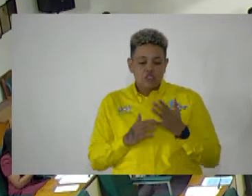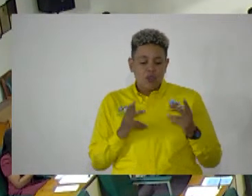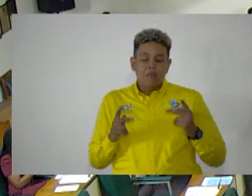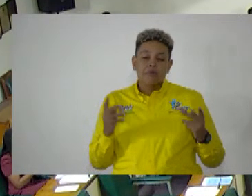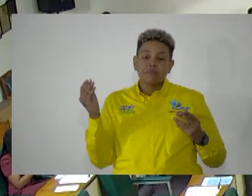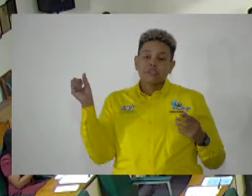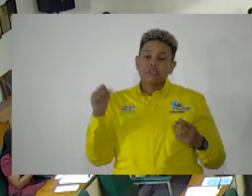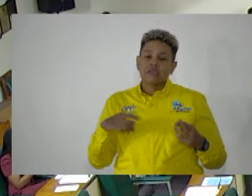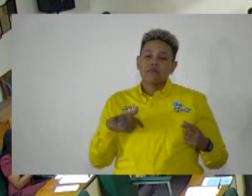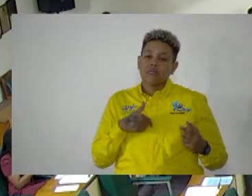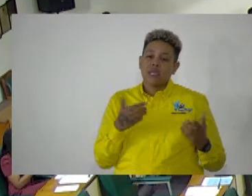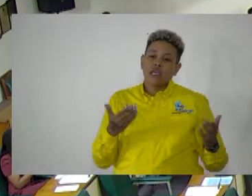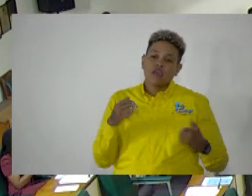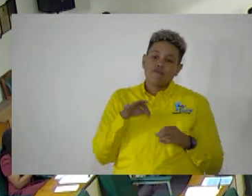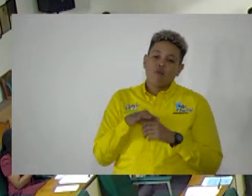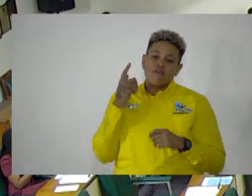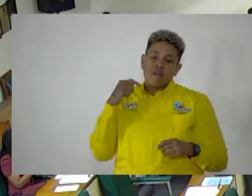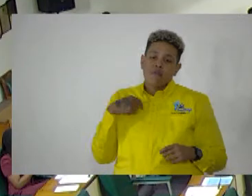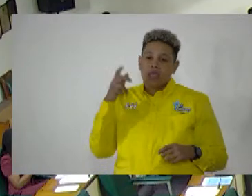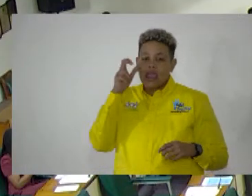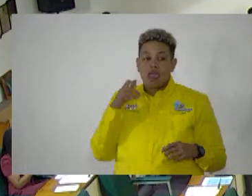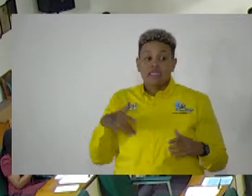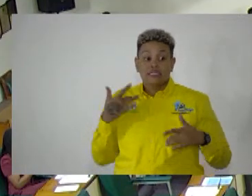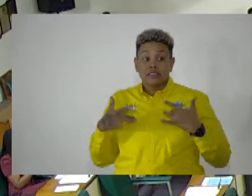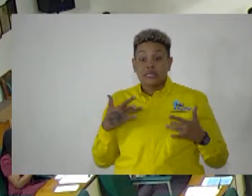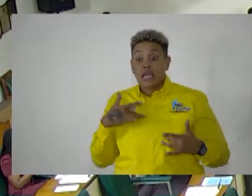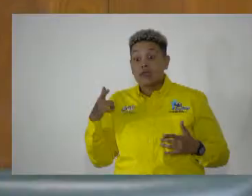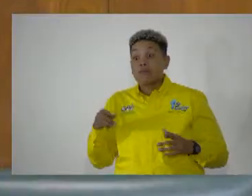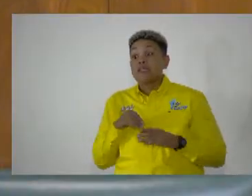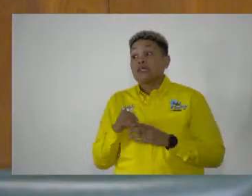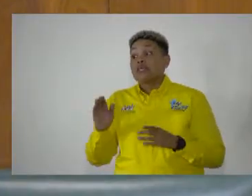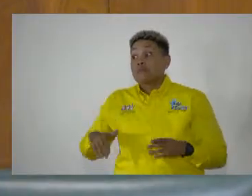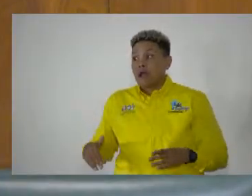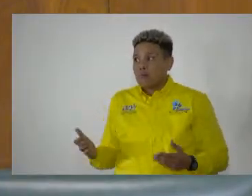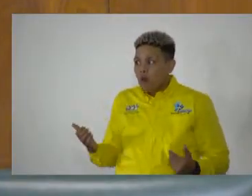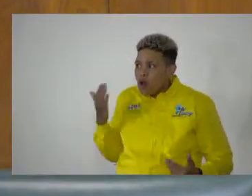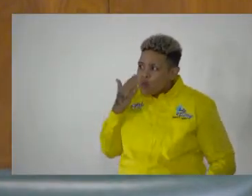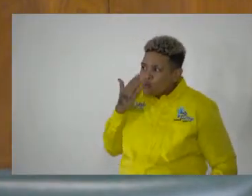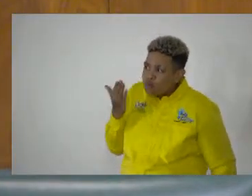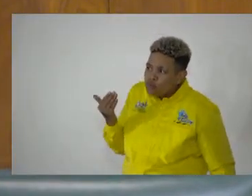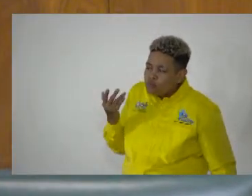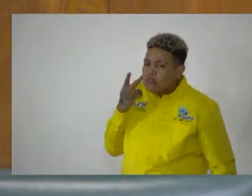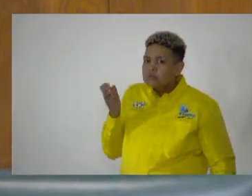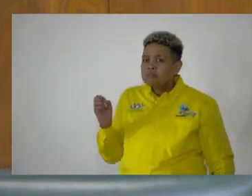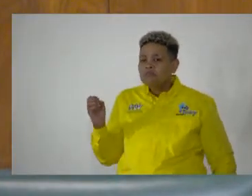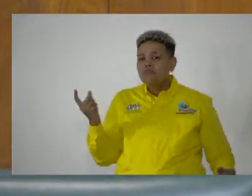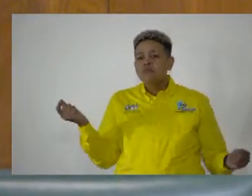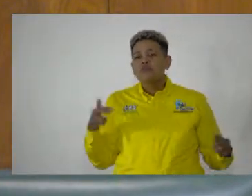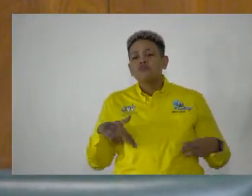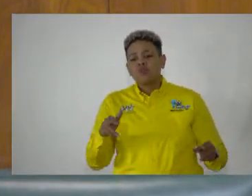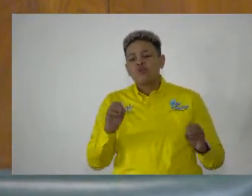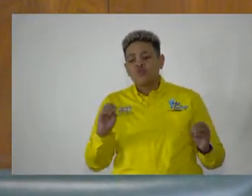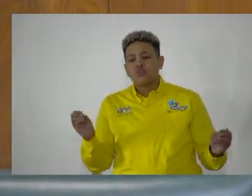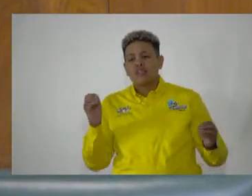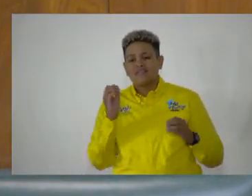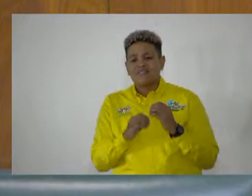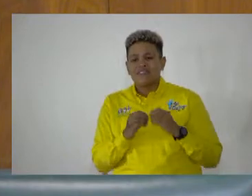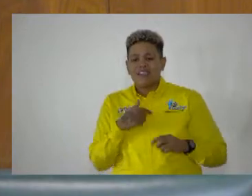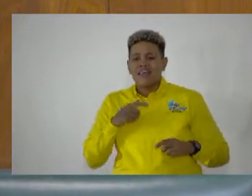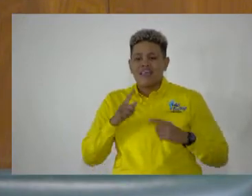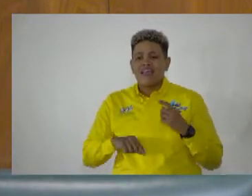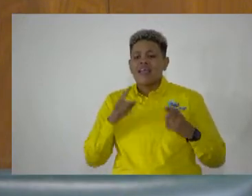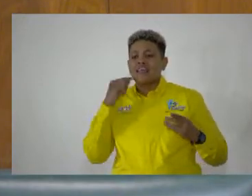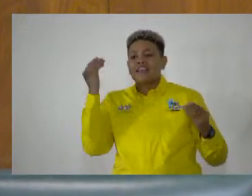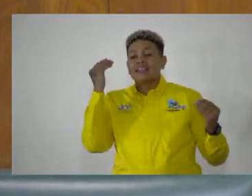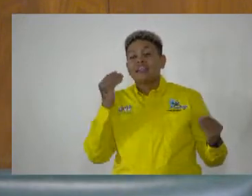send me here, you know? And when they hear this big excitement in Parliament and they look and don't see me doing any roads at all and I can't tell